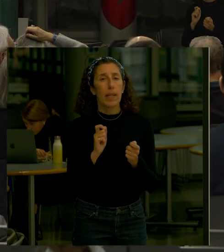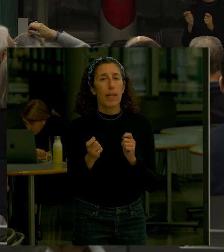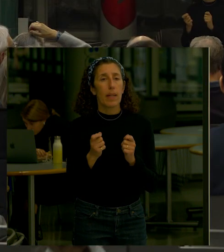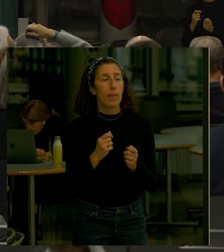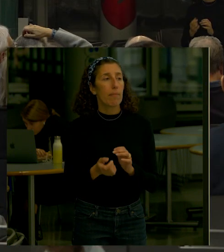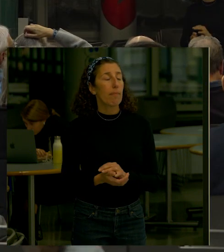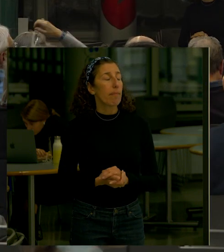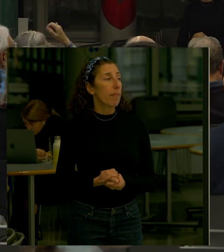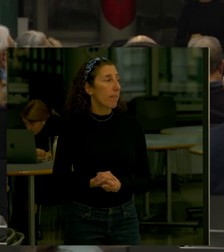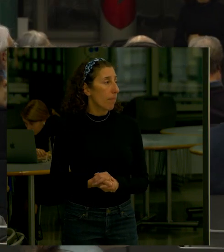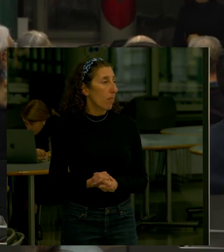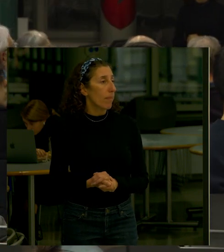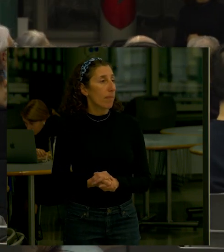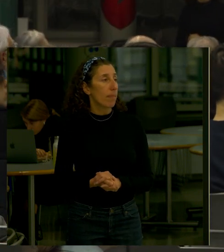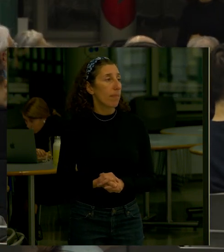so